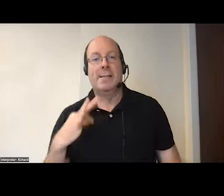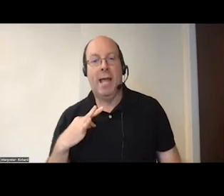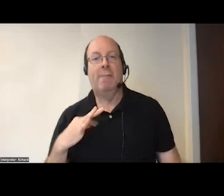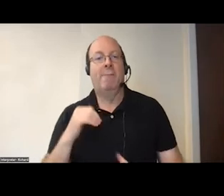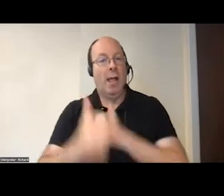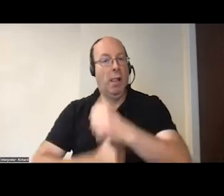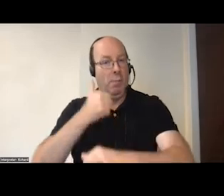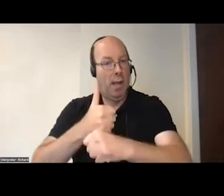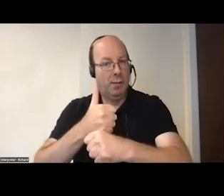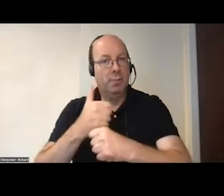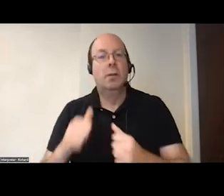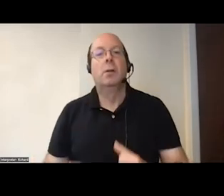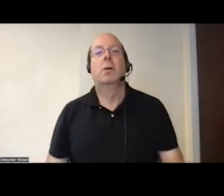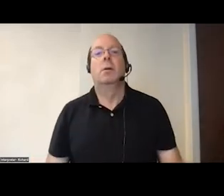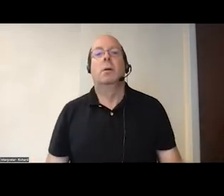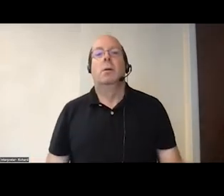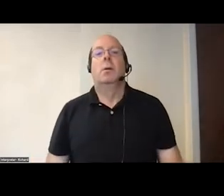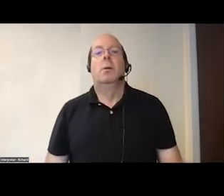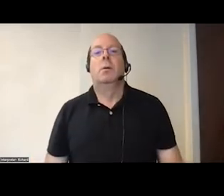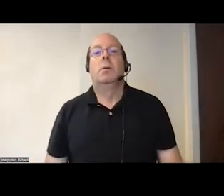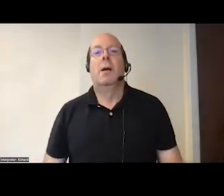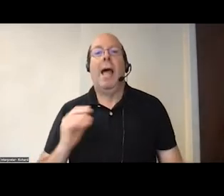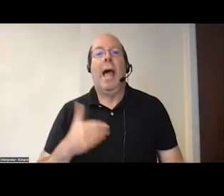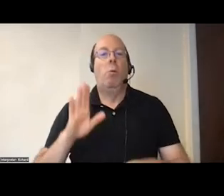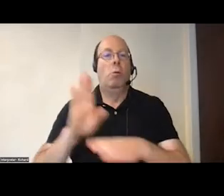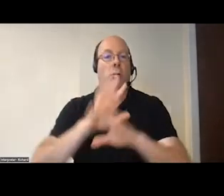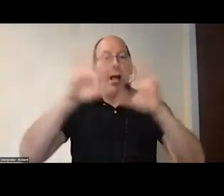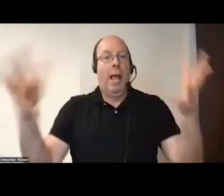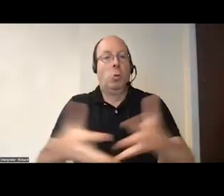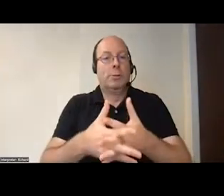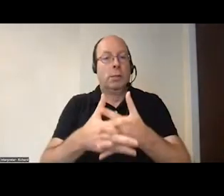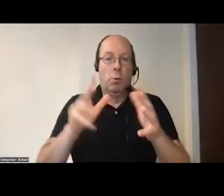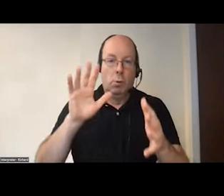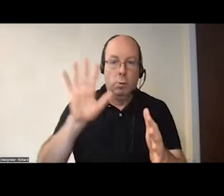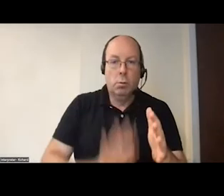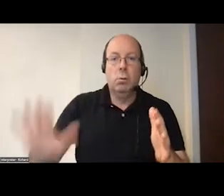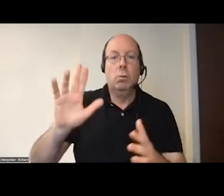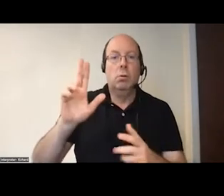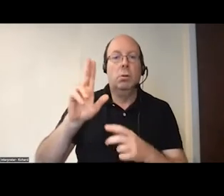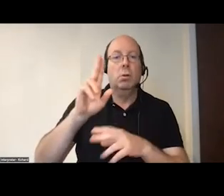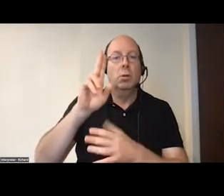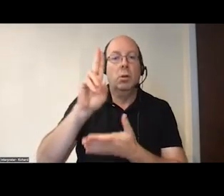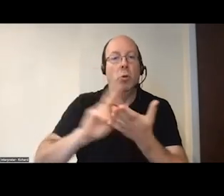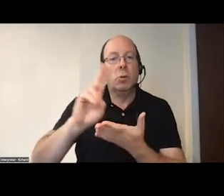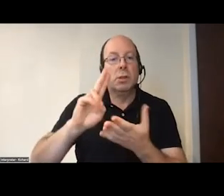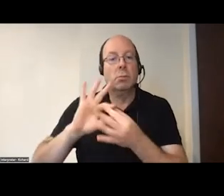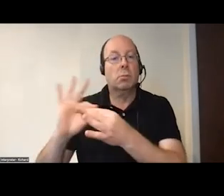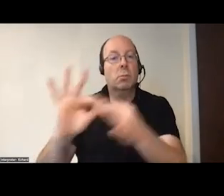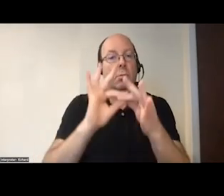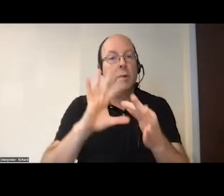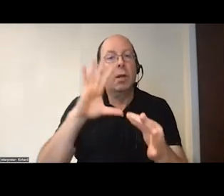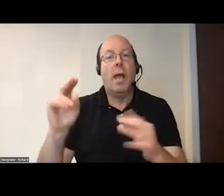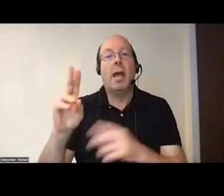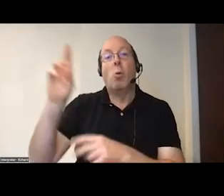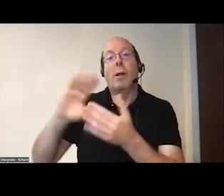alumni. They strengthen the entrepreneurship ecosystem through collaborations across the university and by enhancing relationships with the